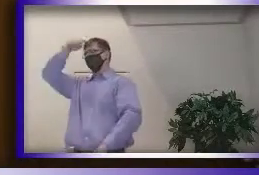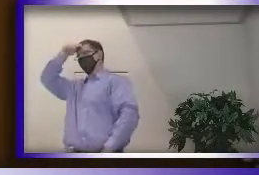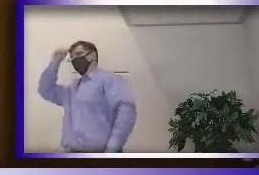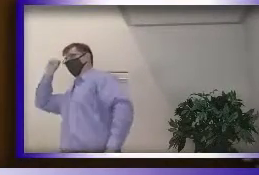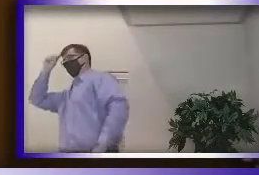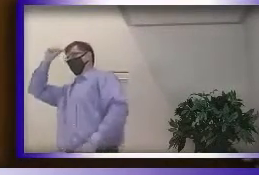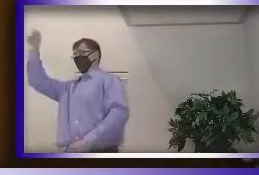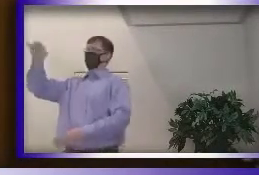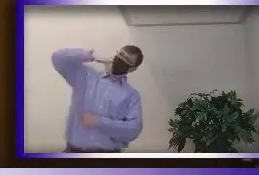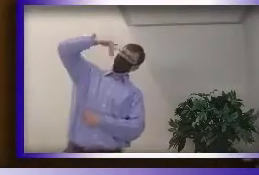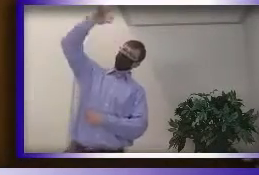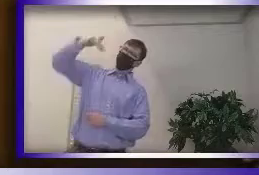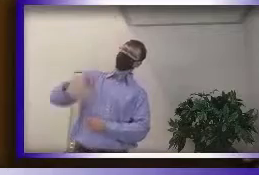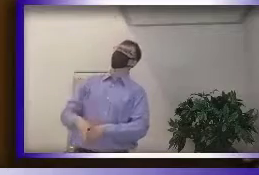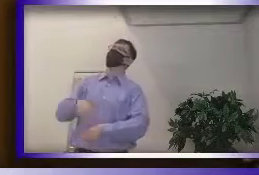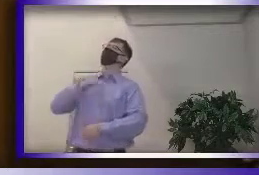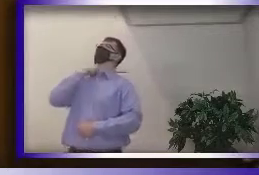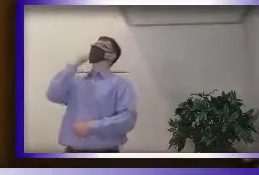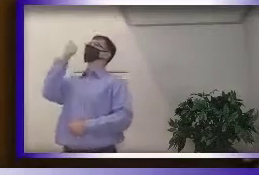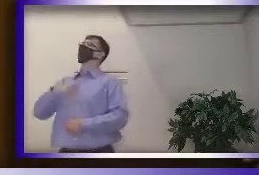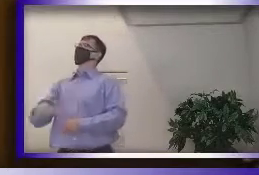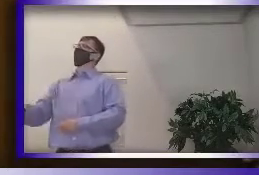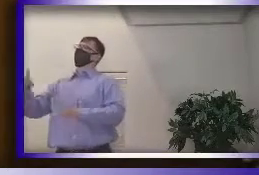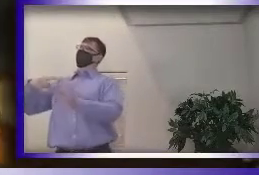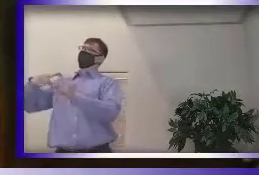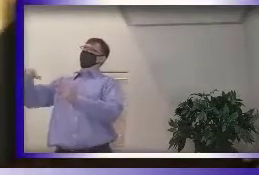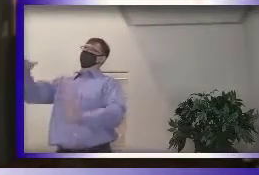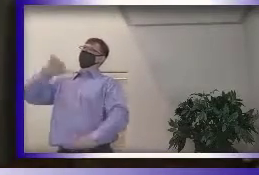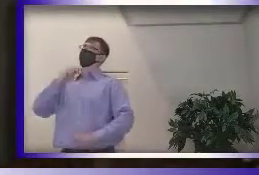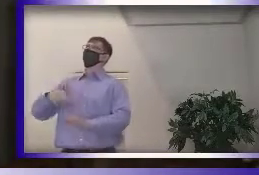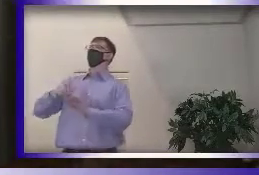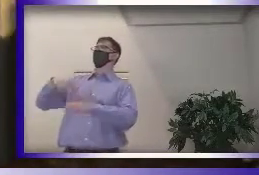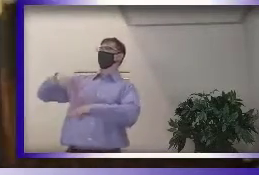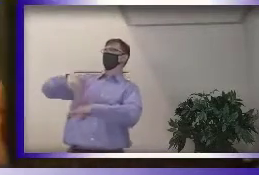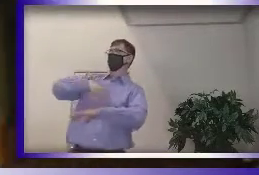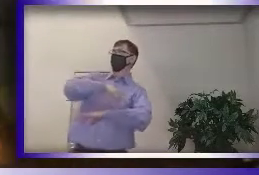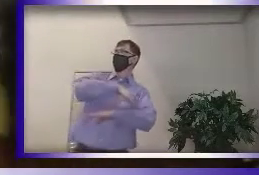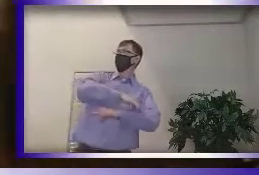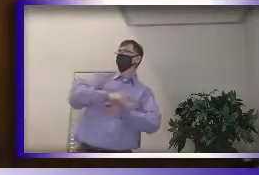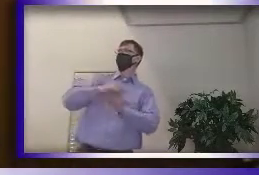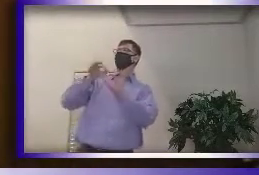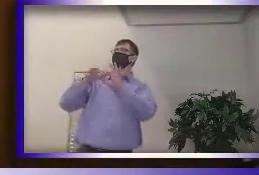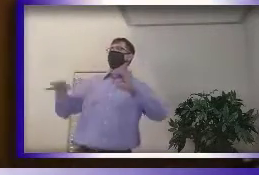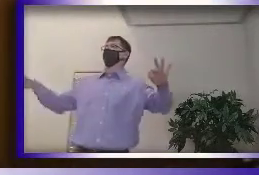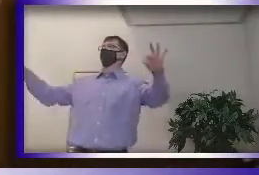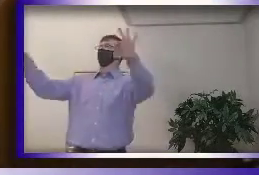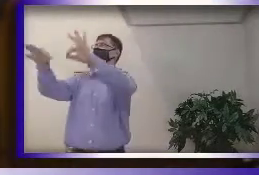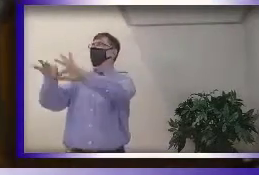The other thing that runs in the family is horses, but that's a whole different side of the family, and Kelly got that one.